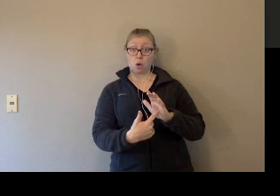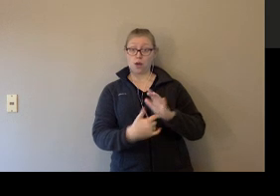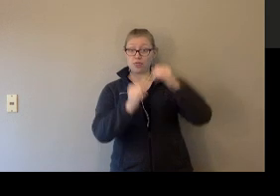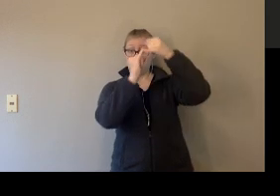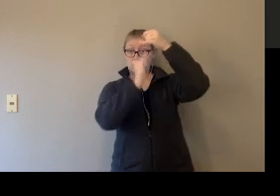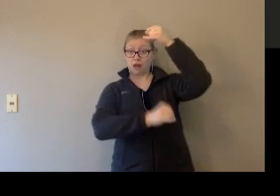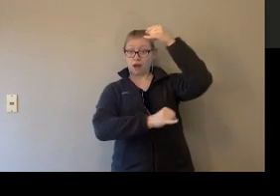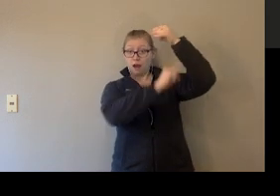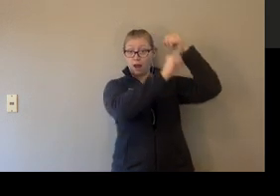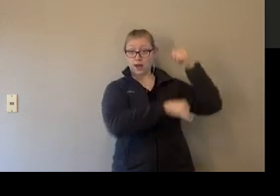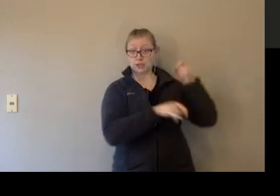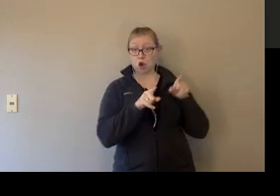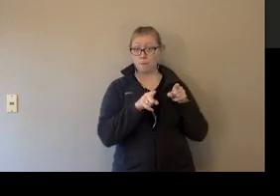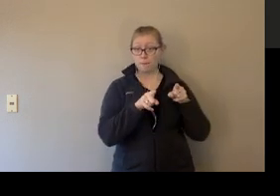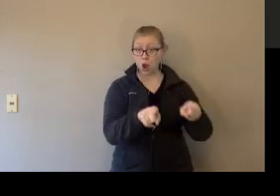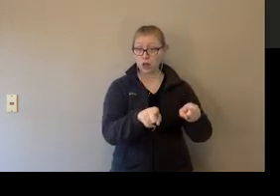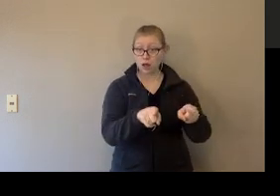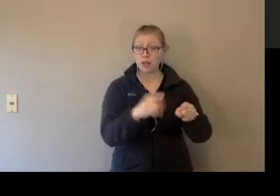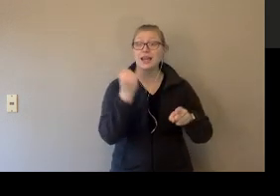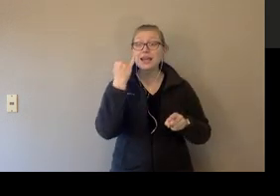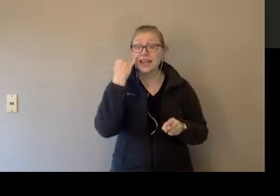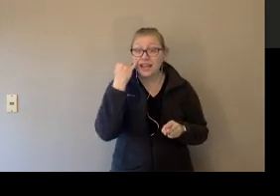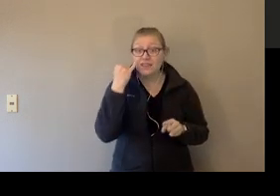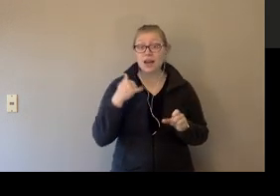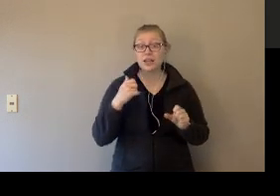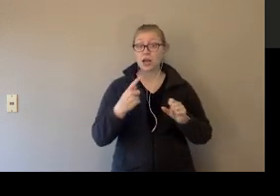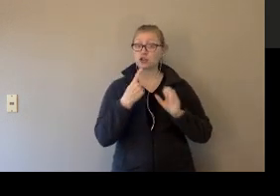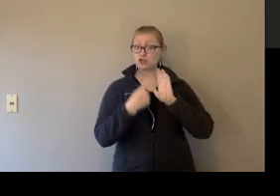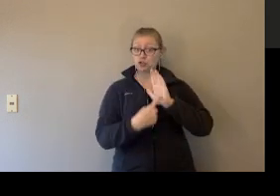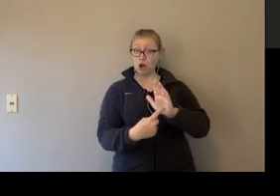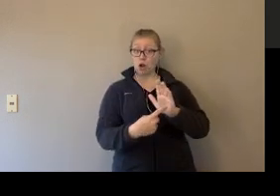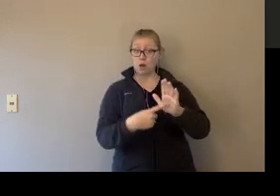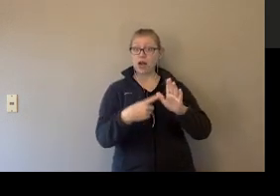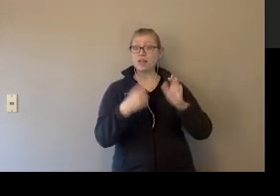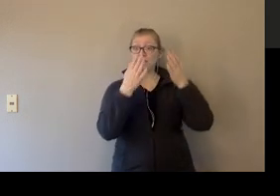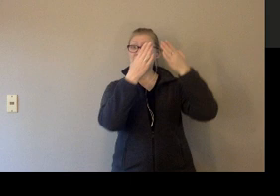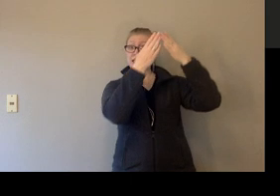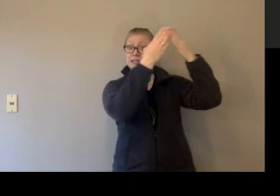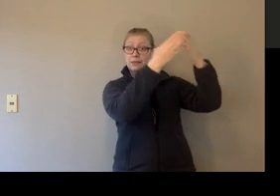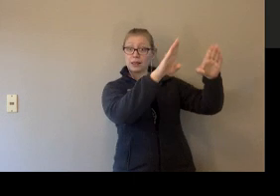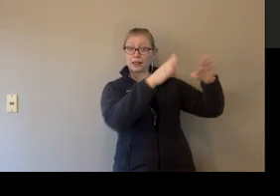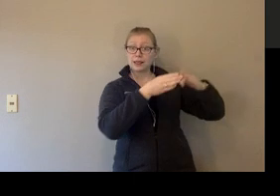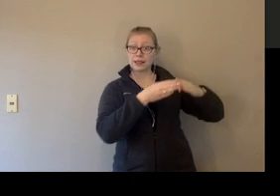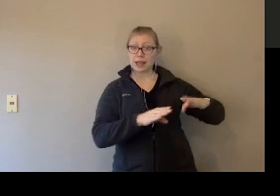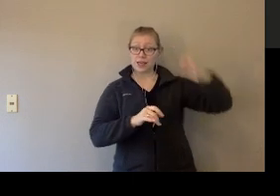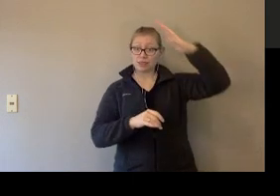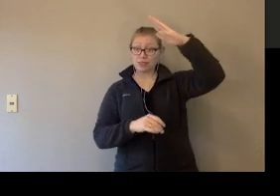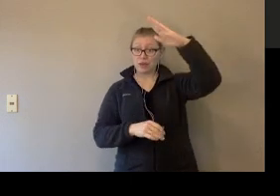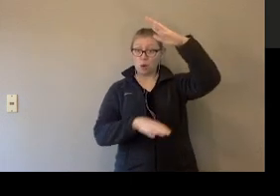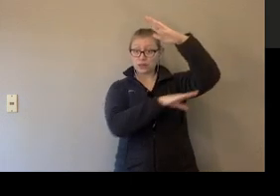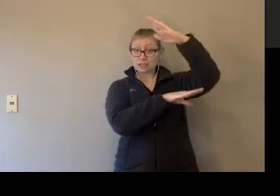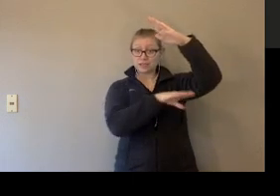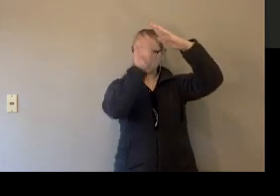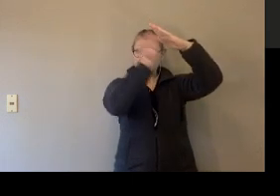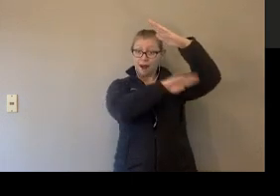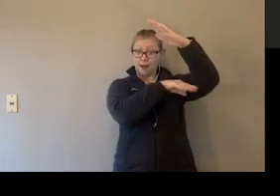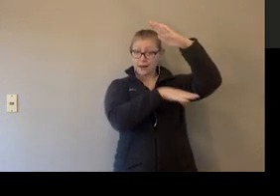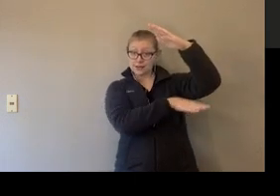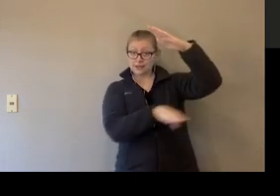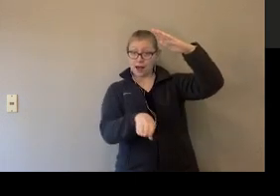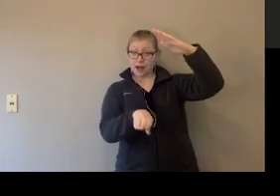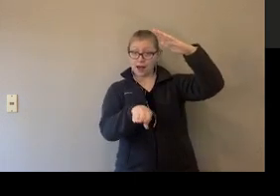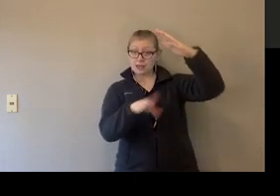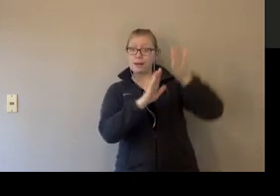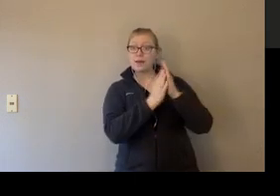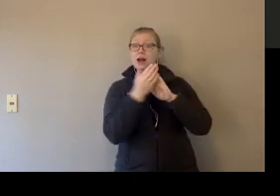parallel lines if I can show that they split this triangle up into proportional parts. So